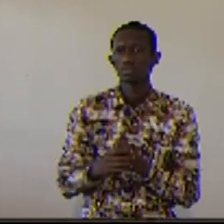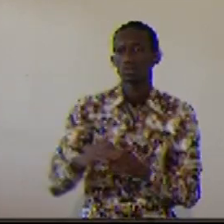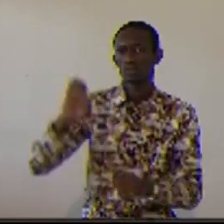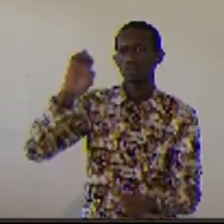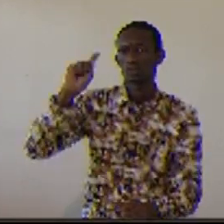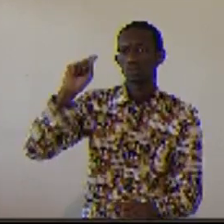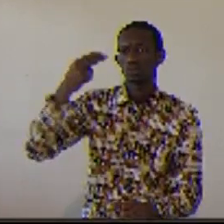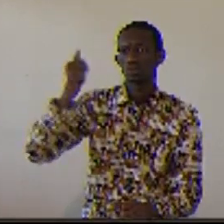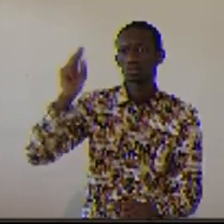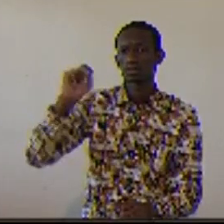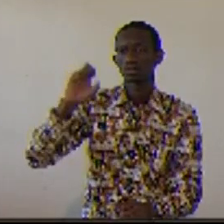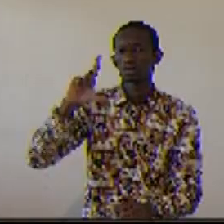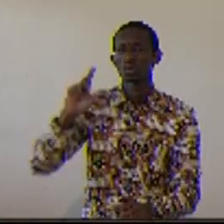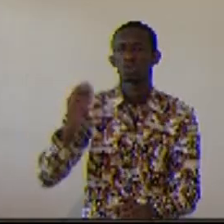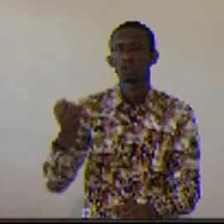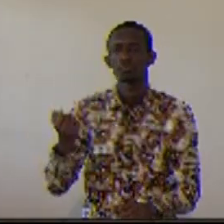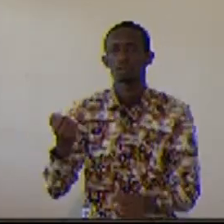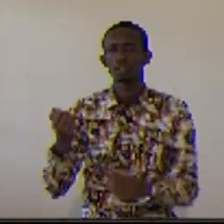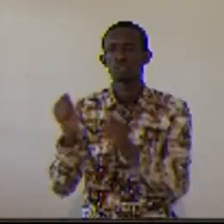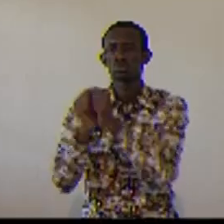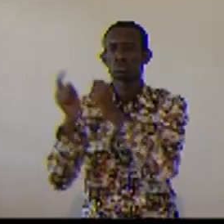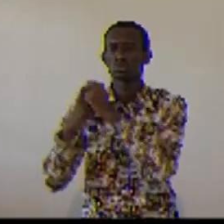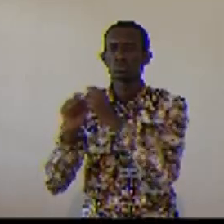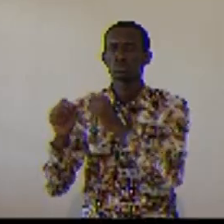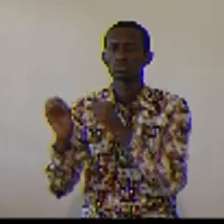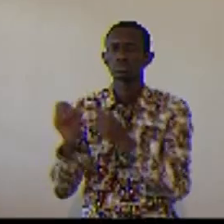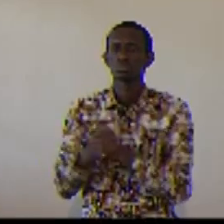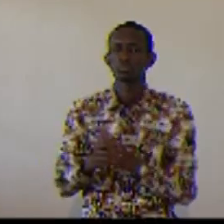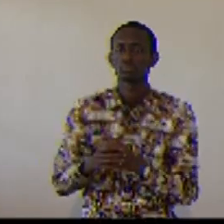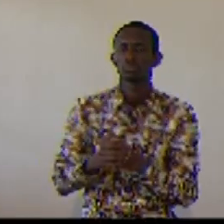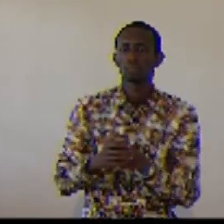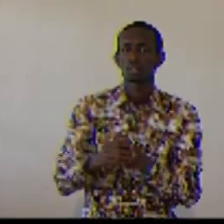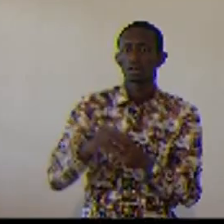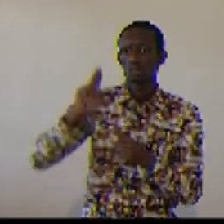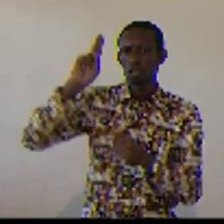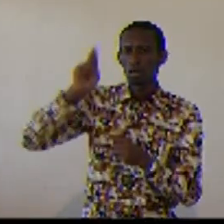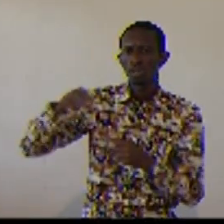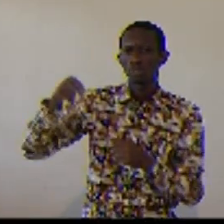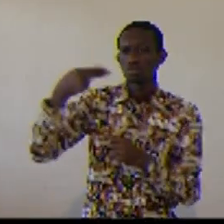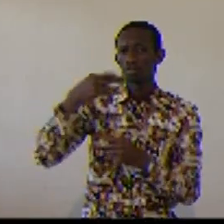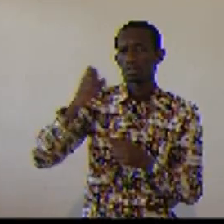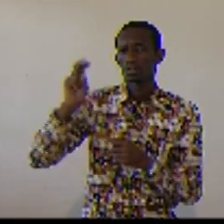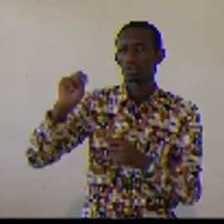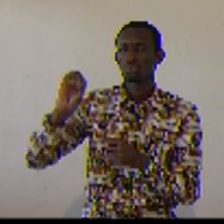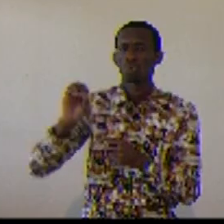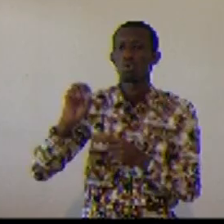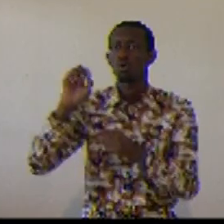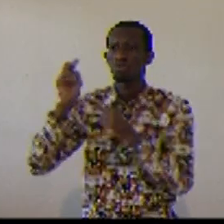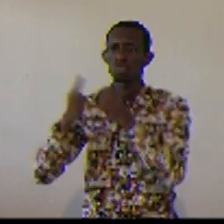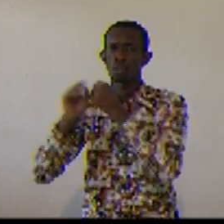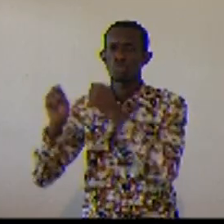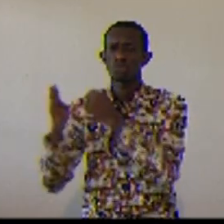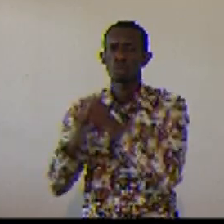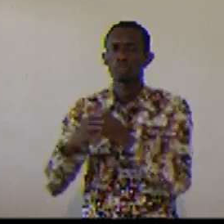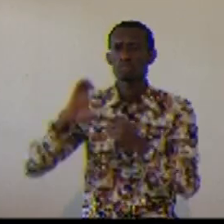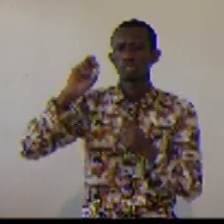Phenol, 9.9. Carbonic acid, 6.5. ethanoic acid 4.8. What